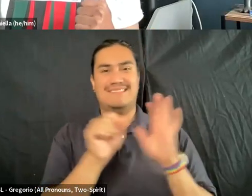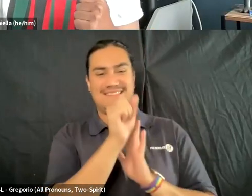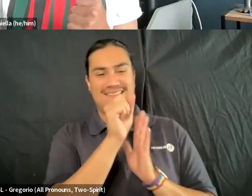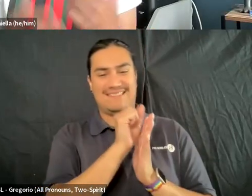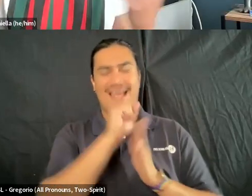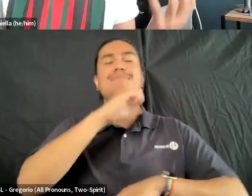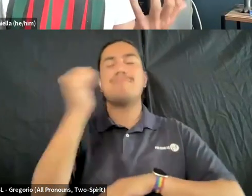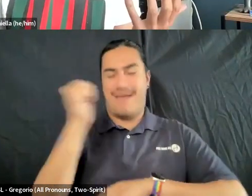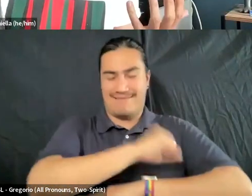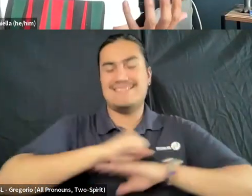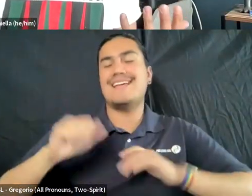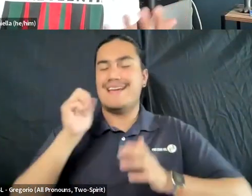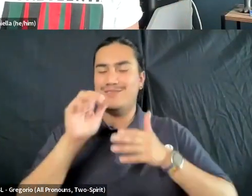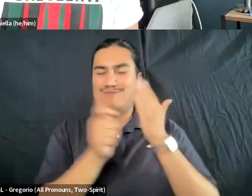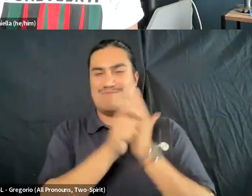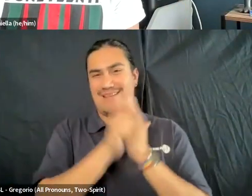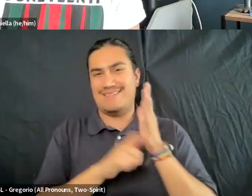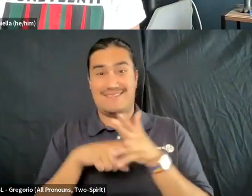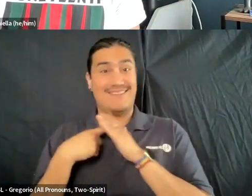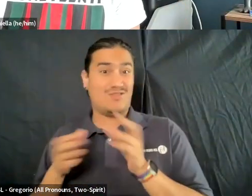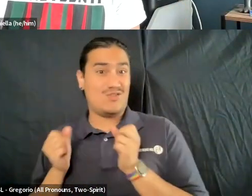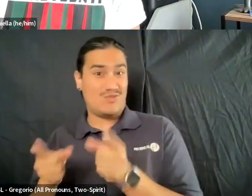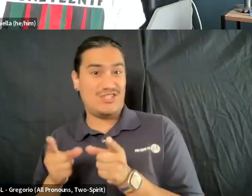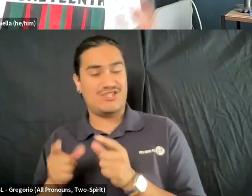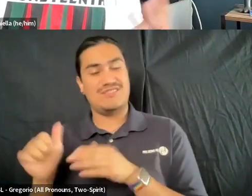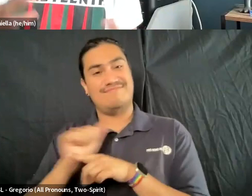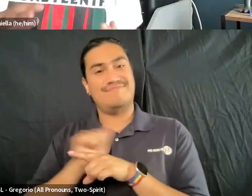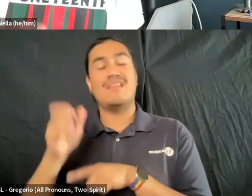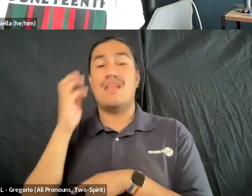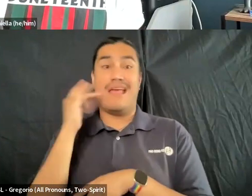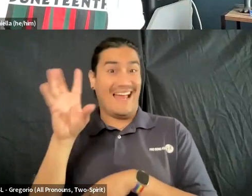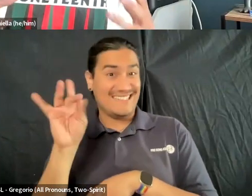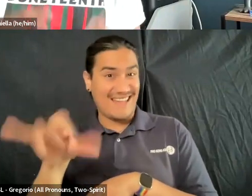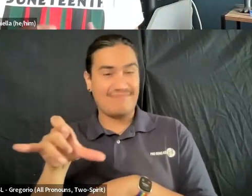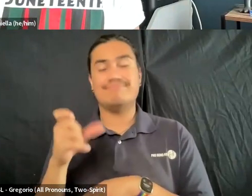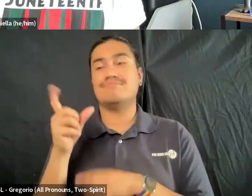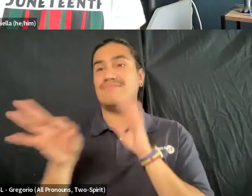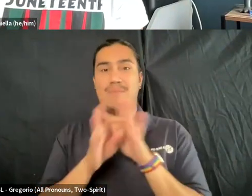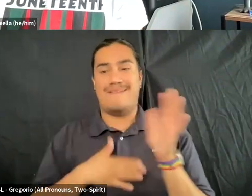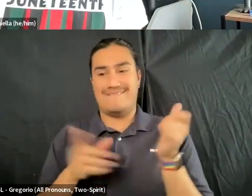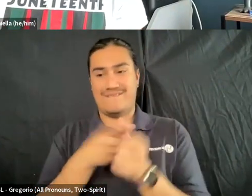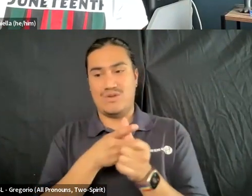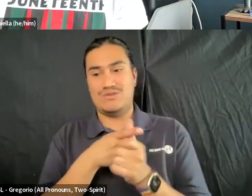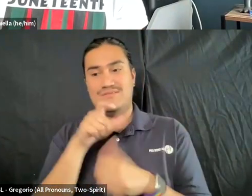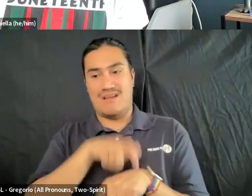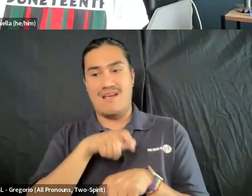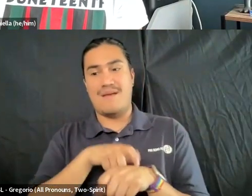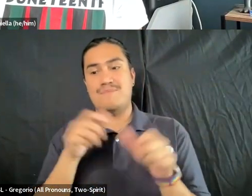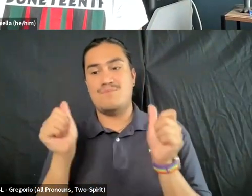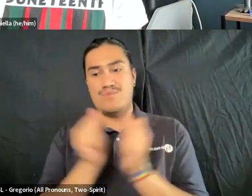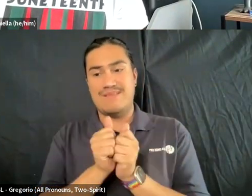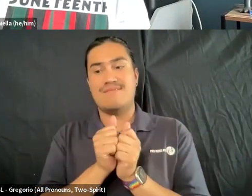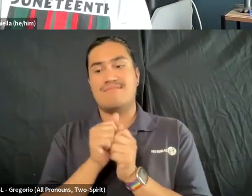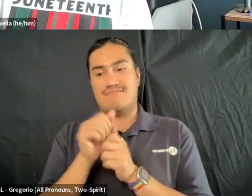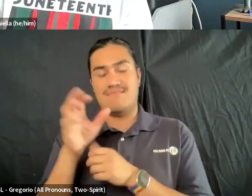auditioning. And that's what I started to do. I found my first community at the Flea Theater in New York City. I